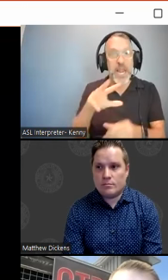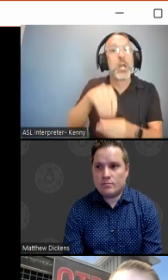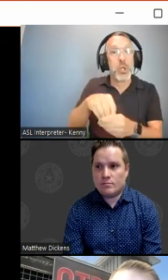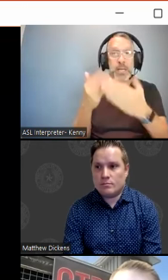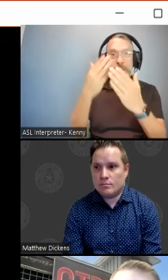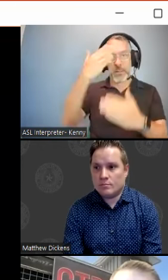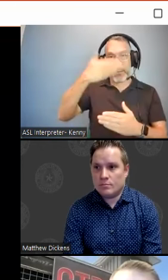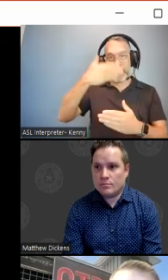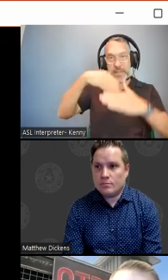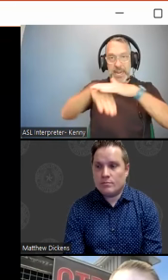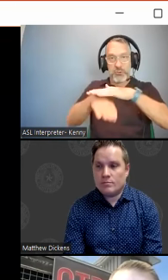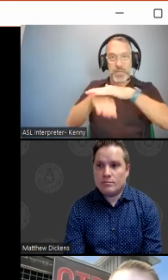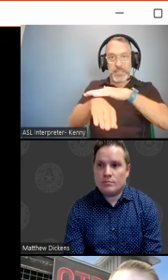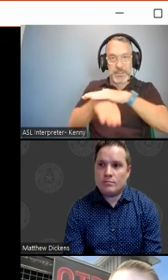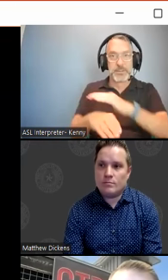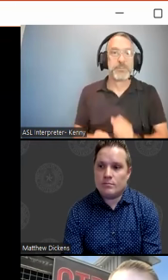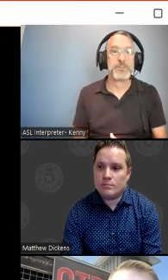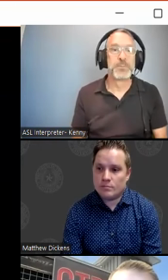entrance.